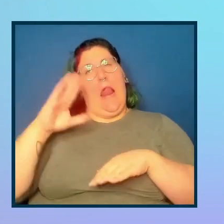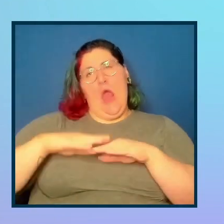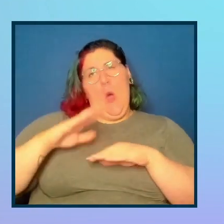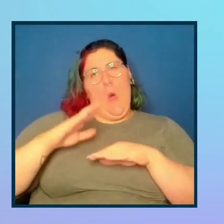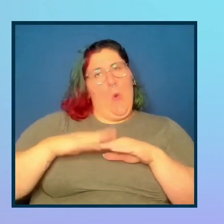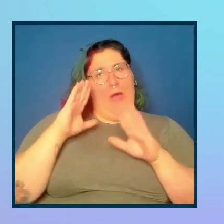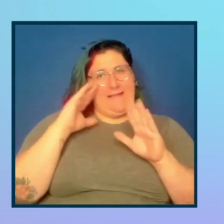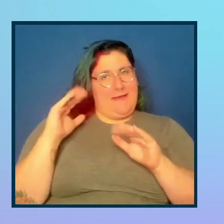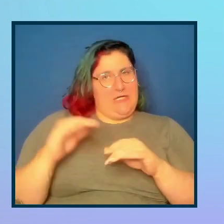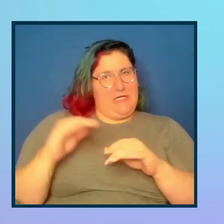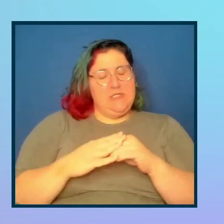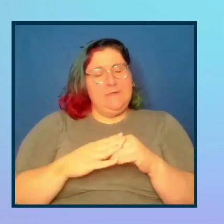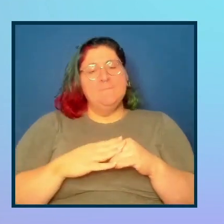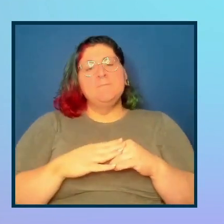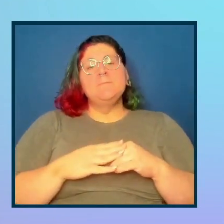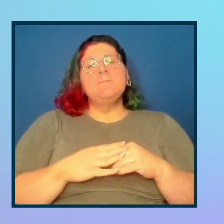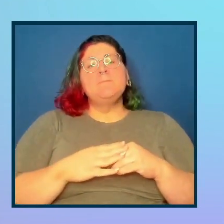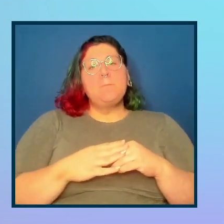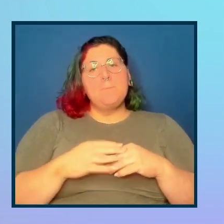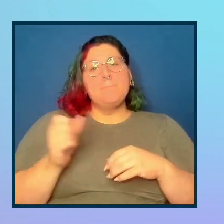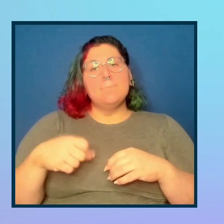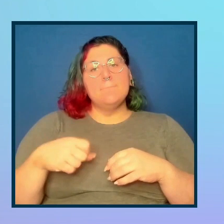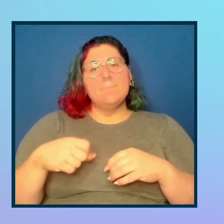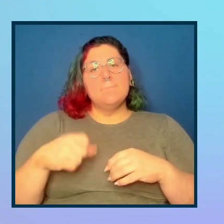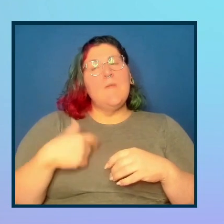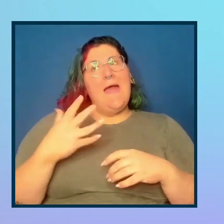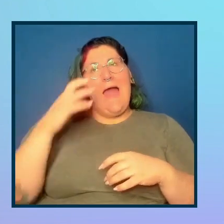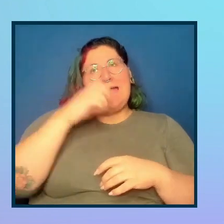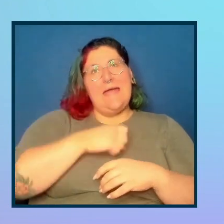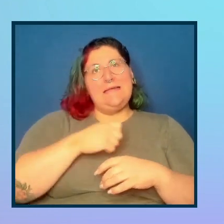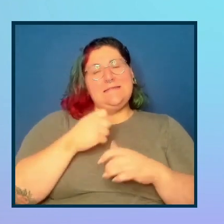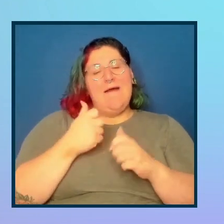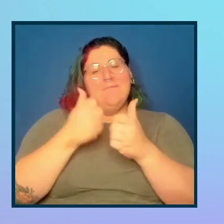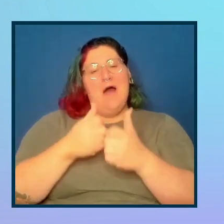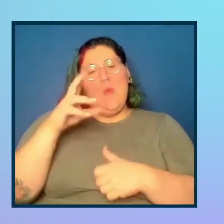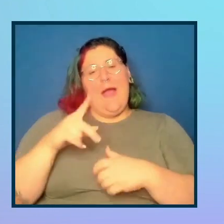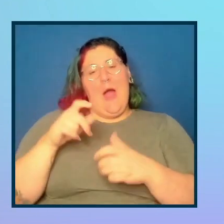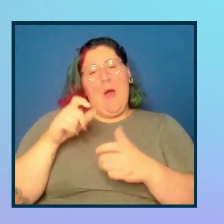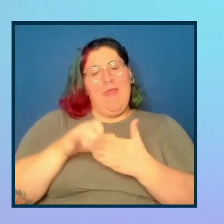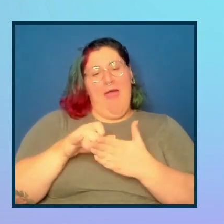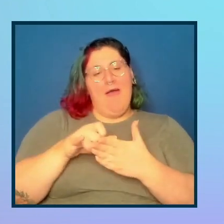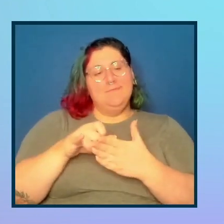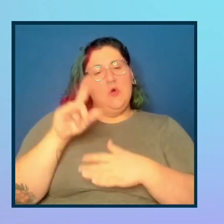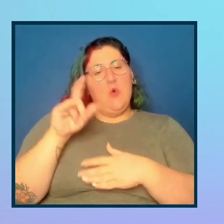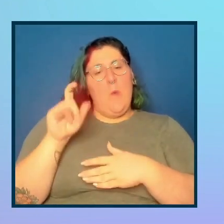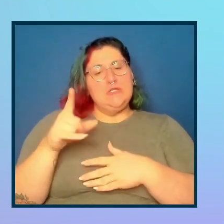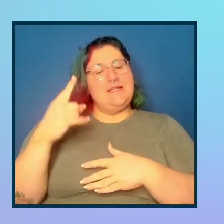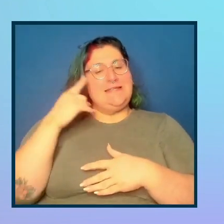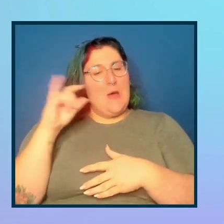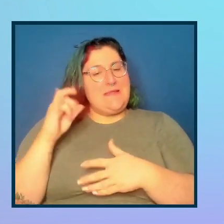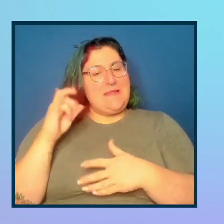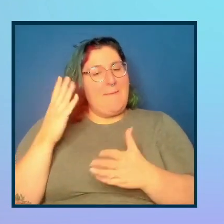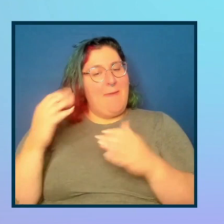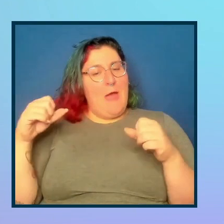Yeah, absolutely. And I guess following up with that, it sounds like there may be opportunities to get involved, right?